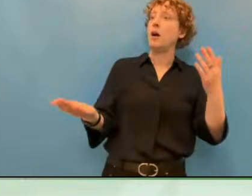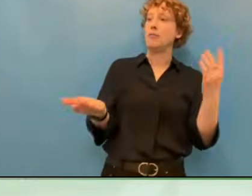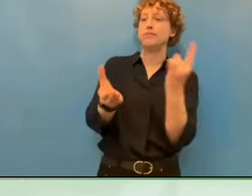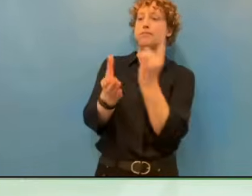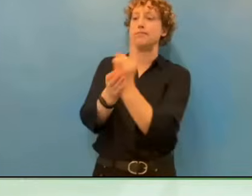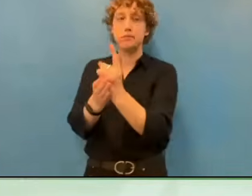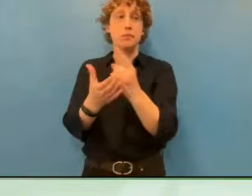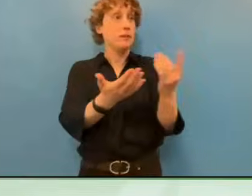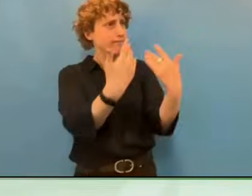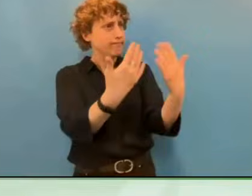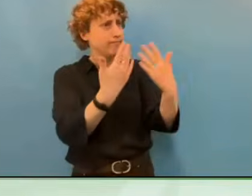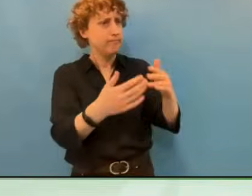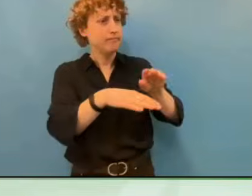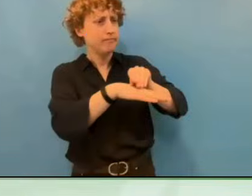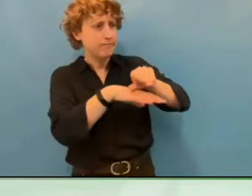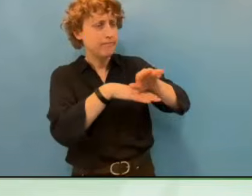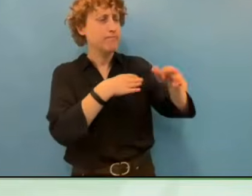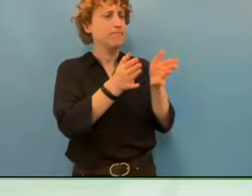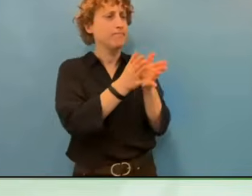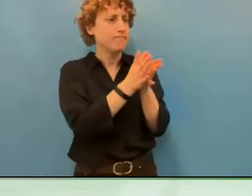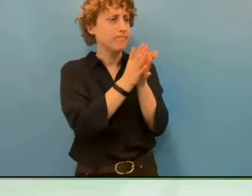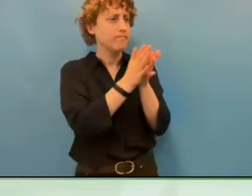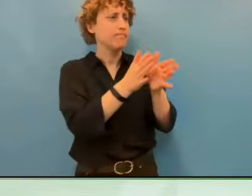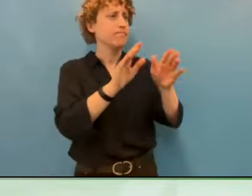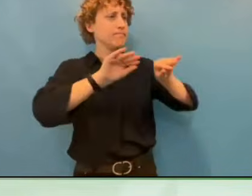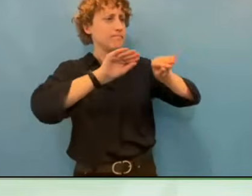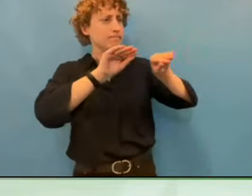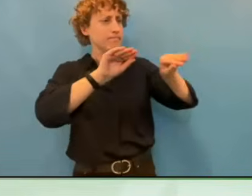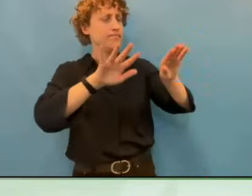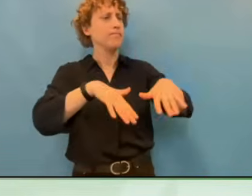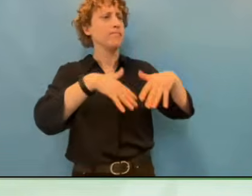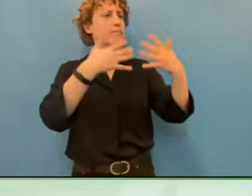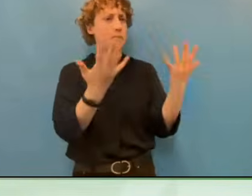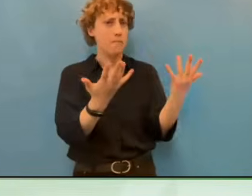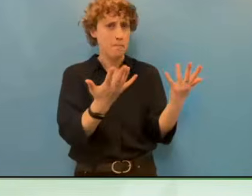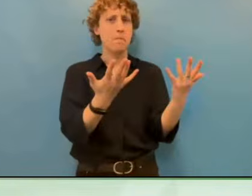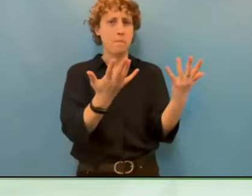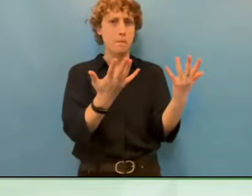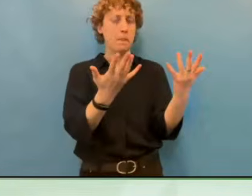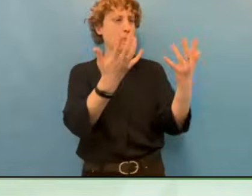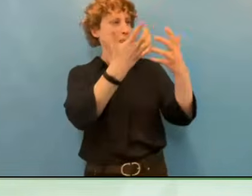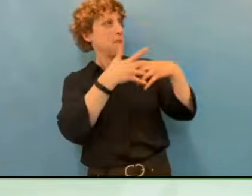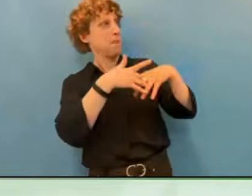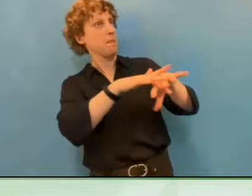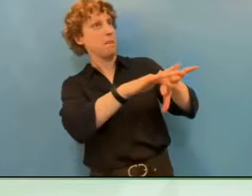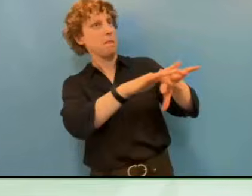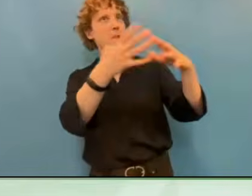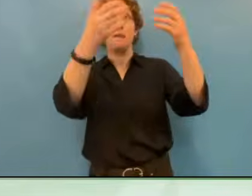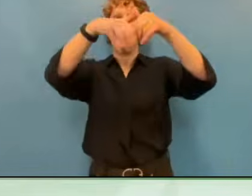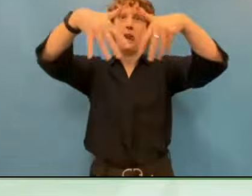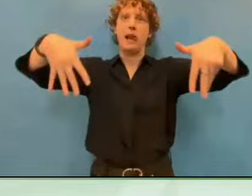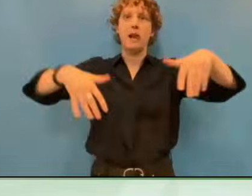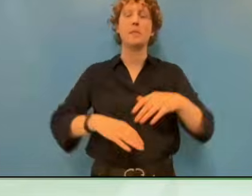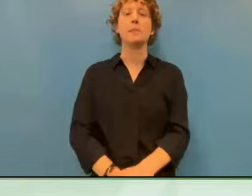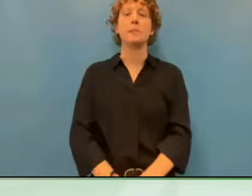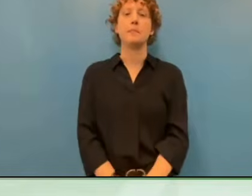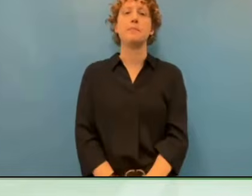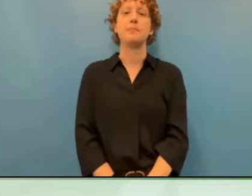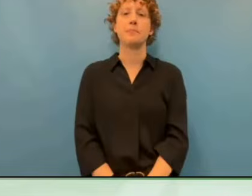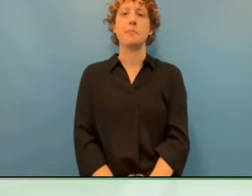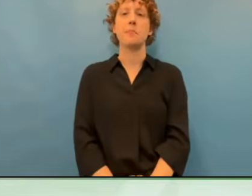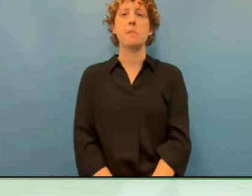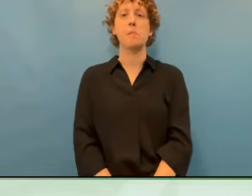get explanation and articulation of how exactly it works, because even if it is super easy, still you